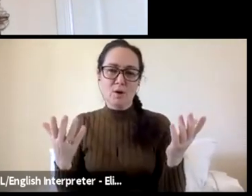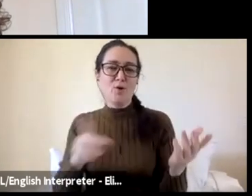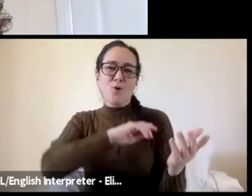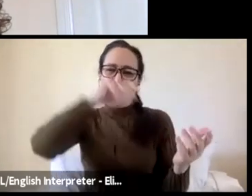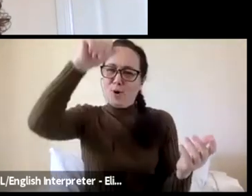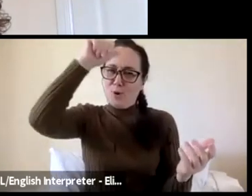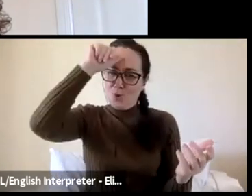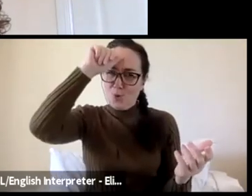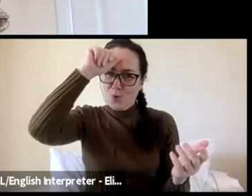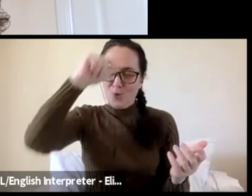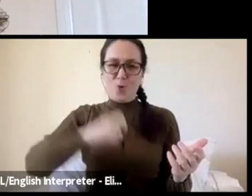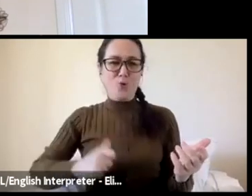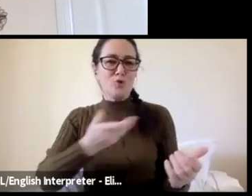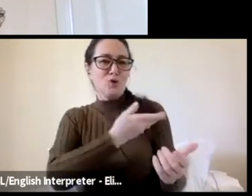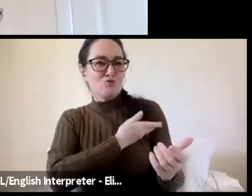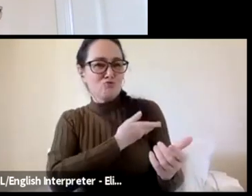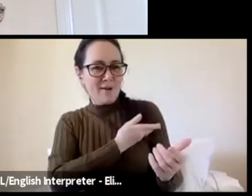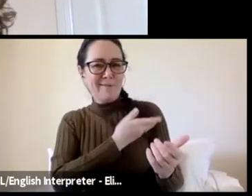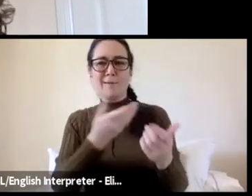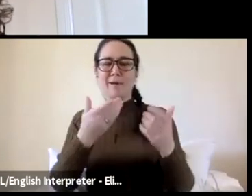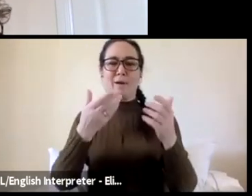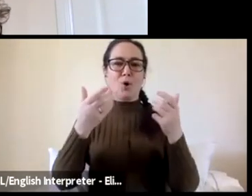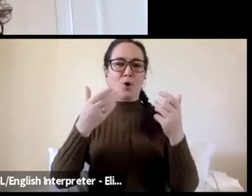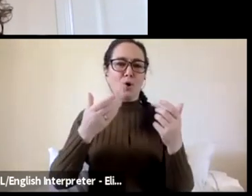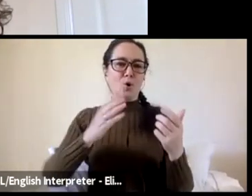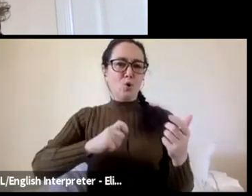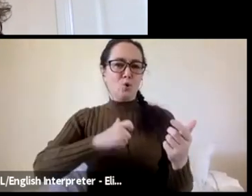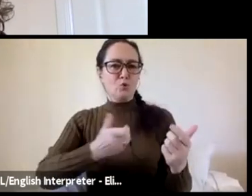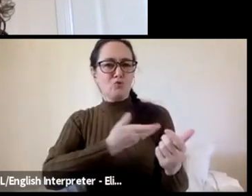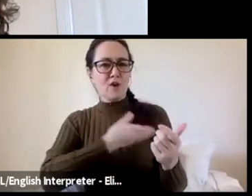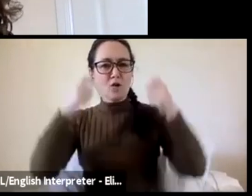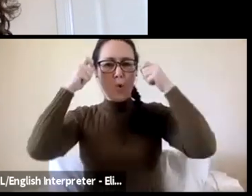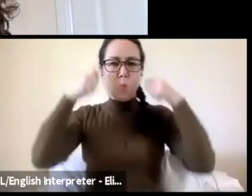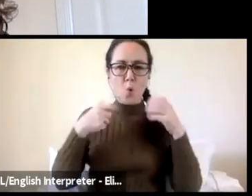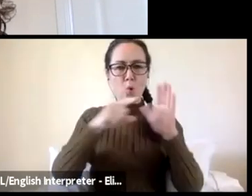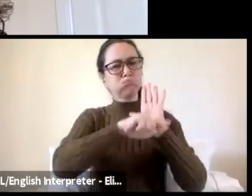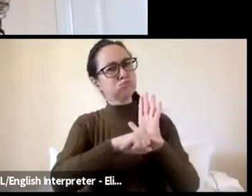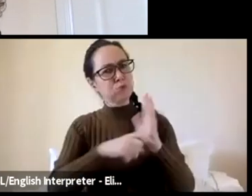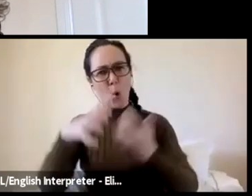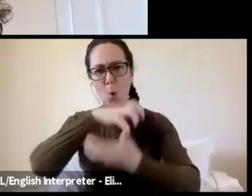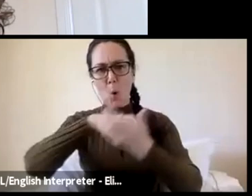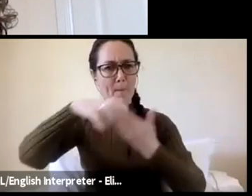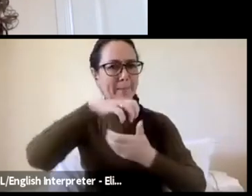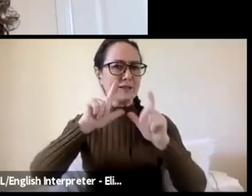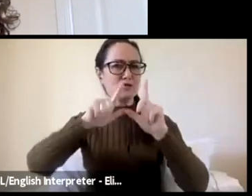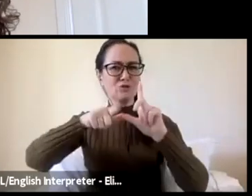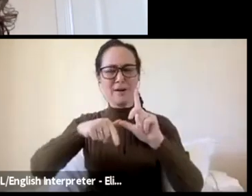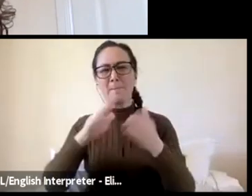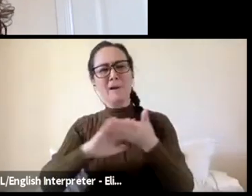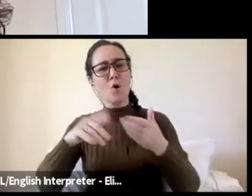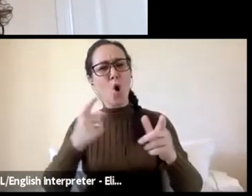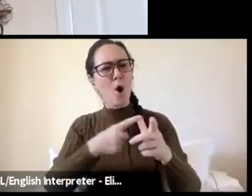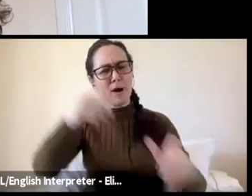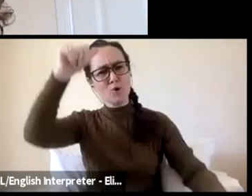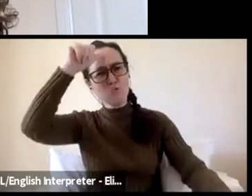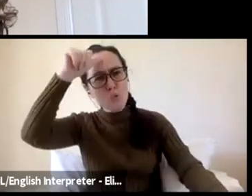know, sometimes human rights and human rights law uses some quite complicated terms that we don't necessarily automatically know what they mean. So I just wanted to give you a